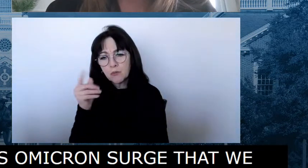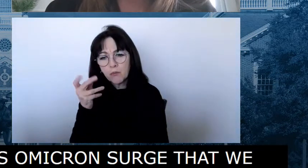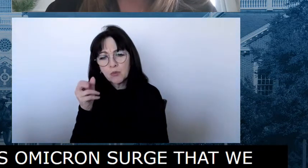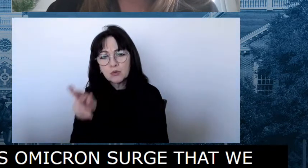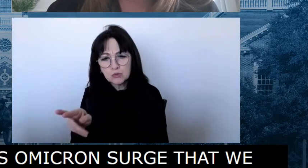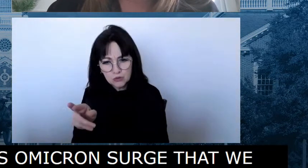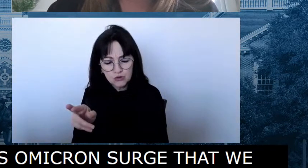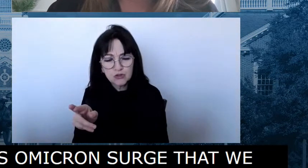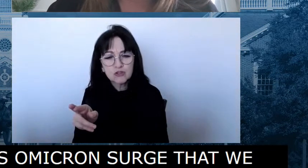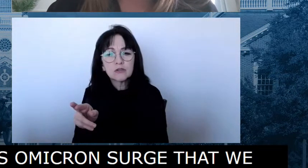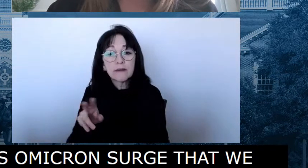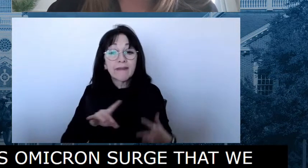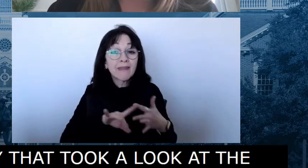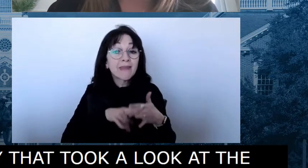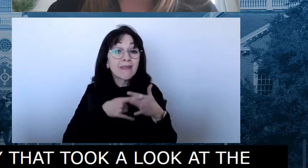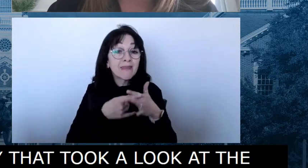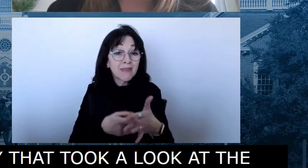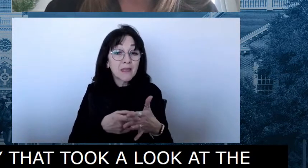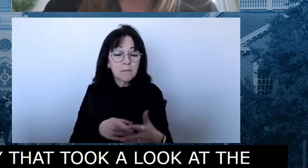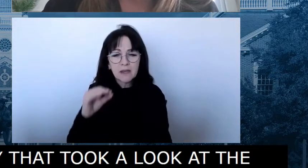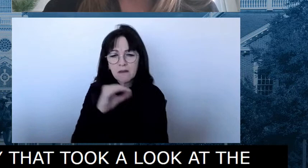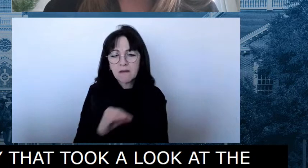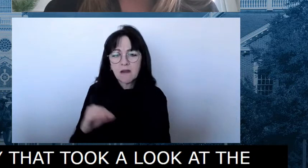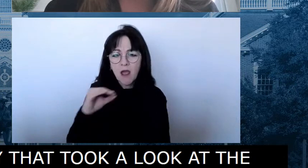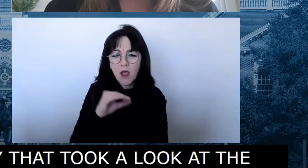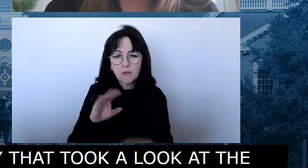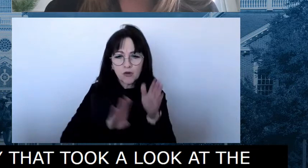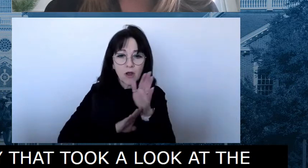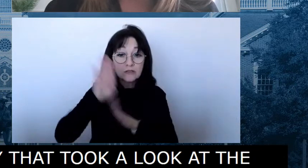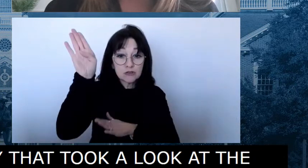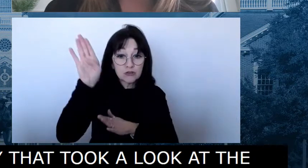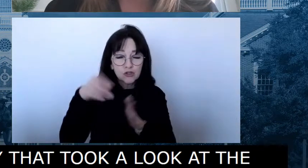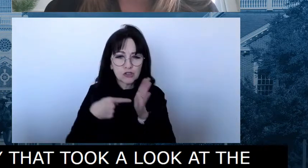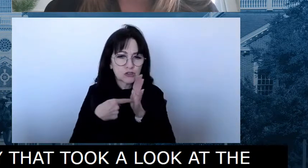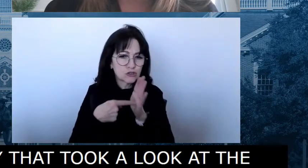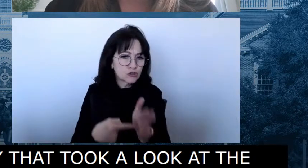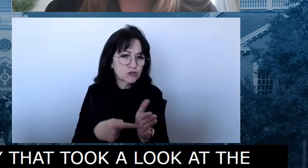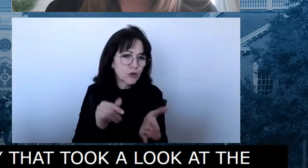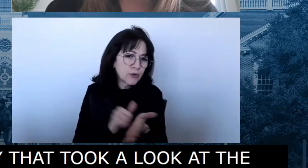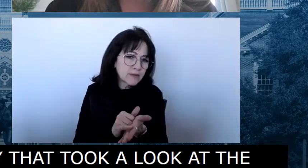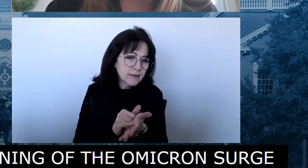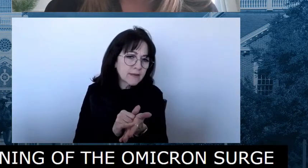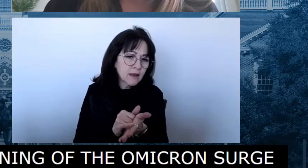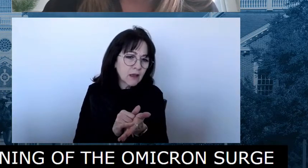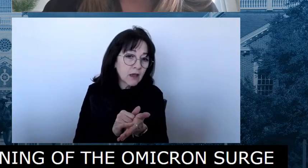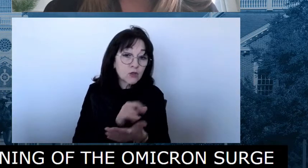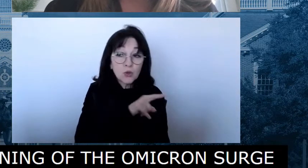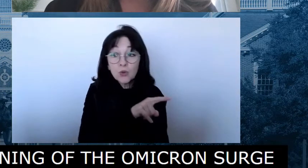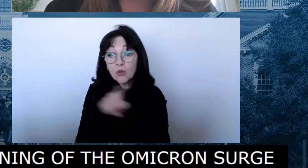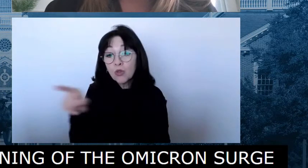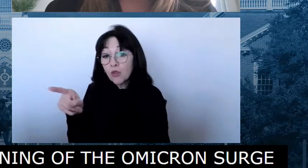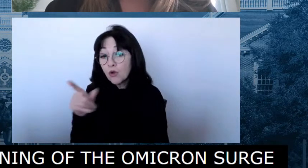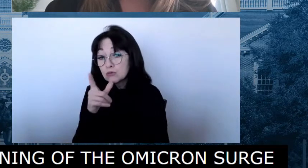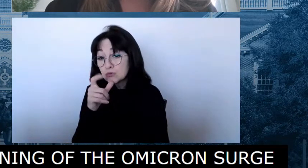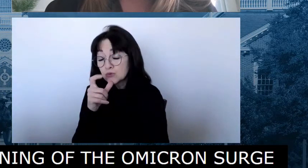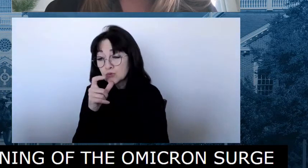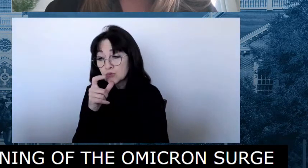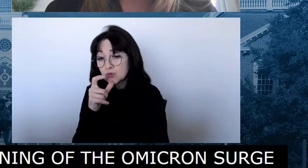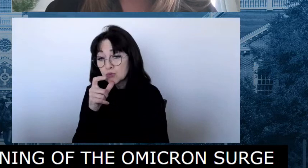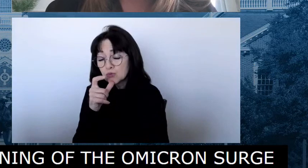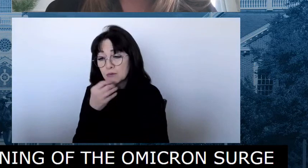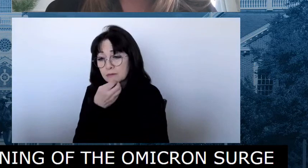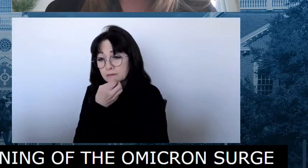beginning of the Omicron surge showed that those who